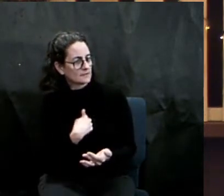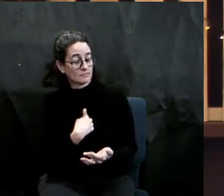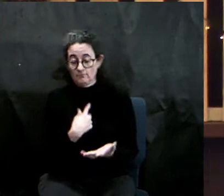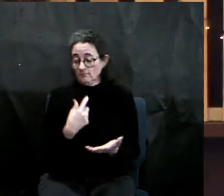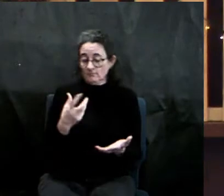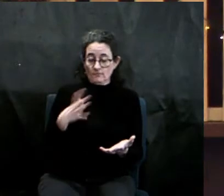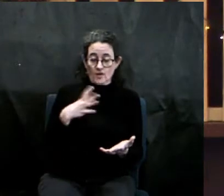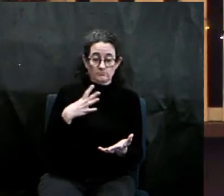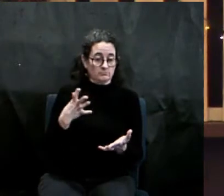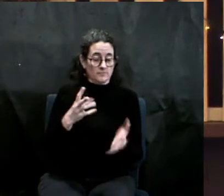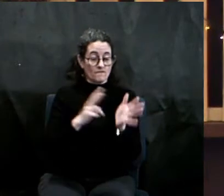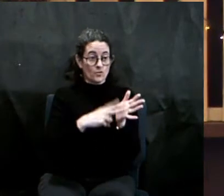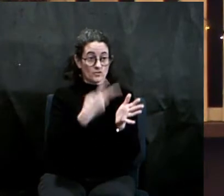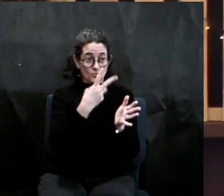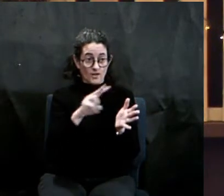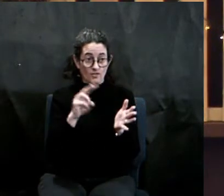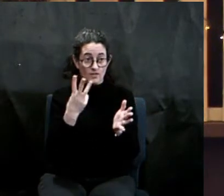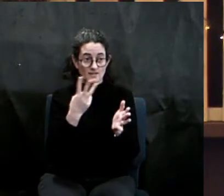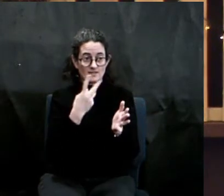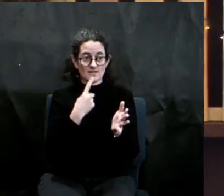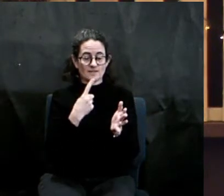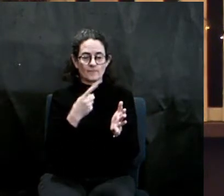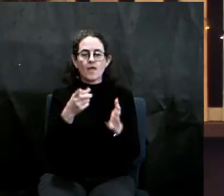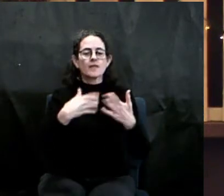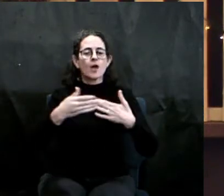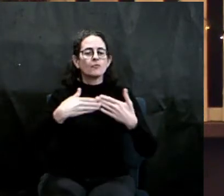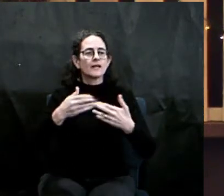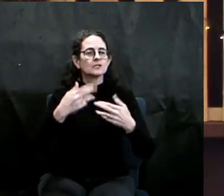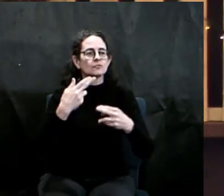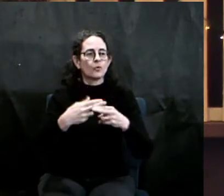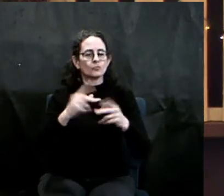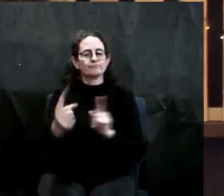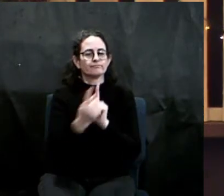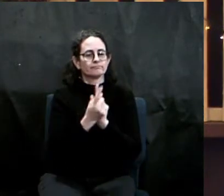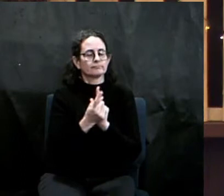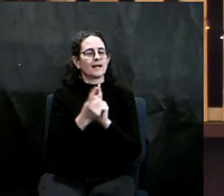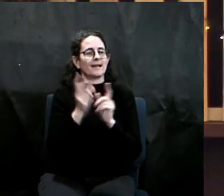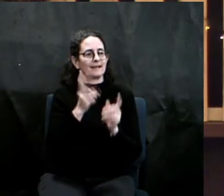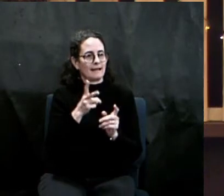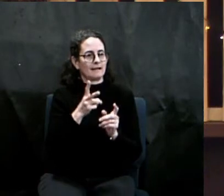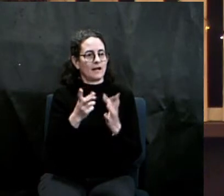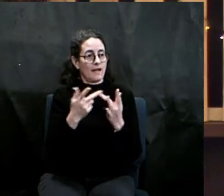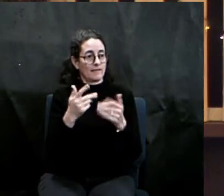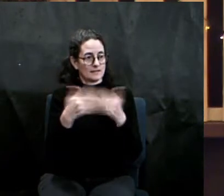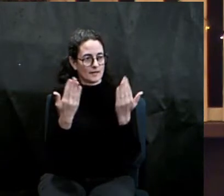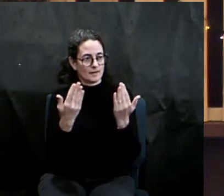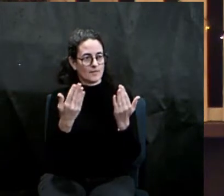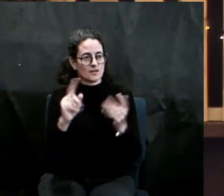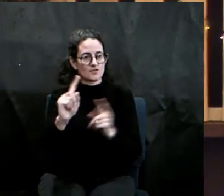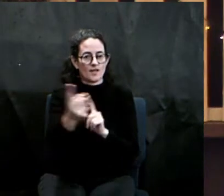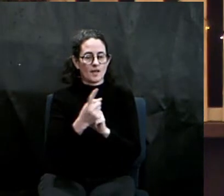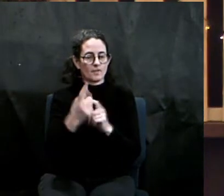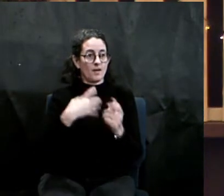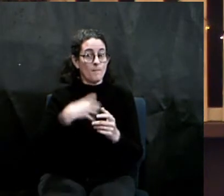So in verse 23, we read this. They arranged to meet Paul on a certain day, and came in even